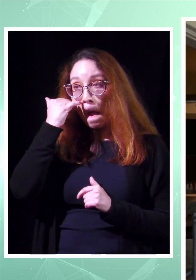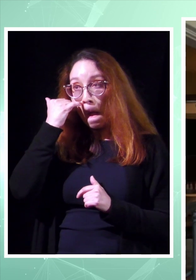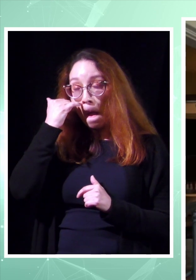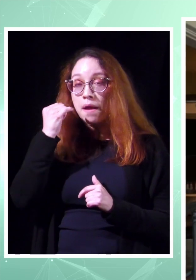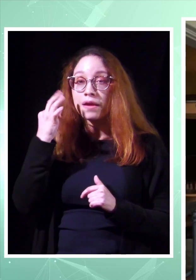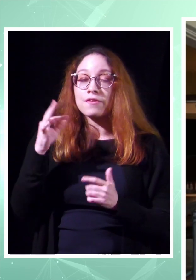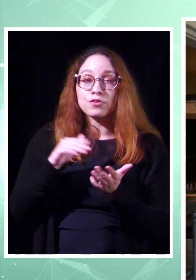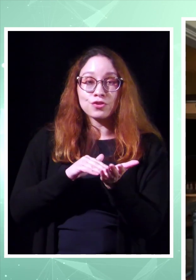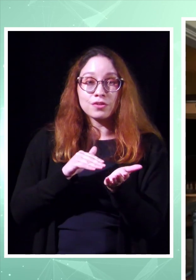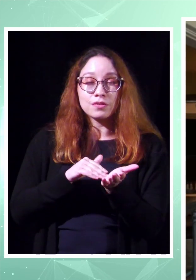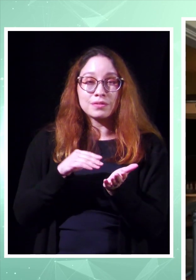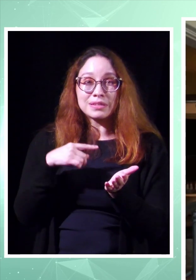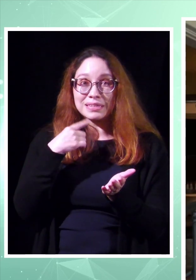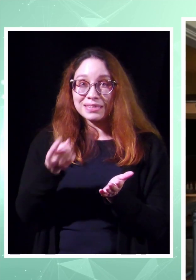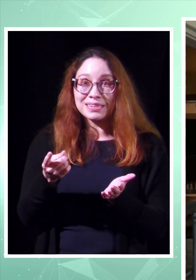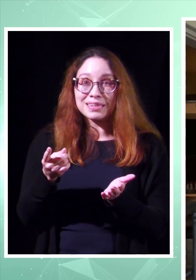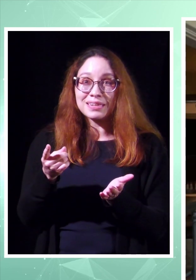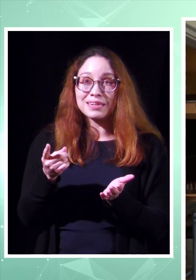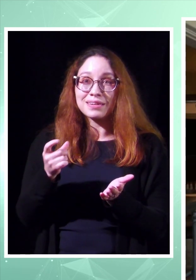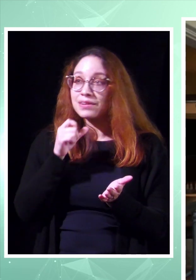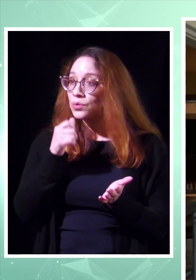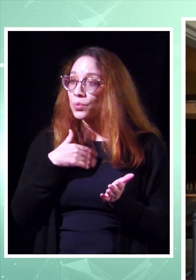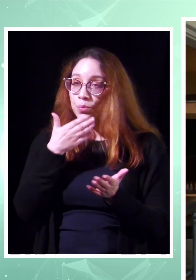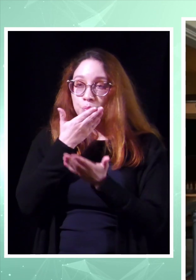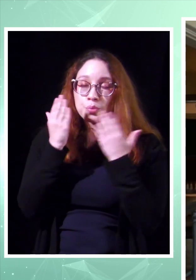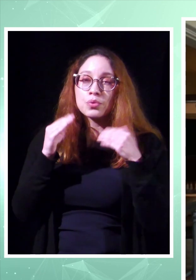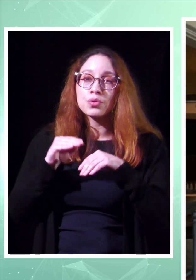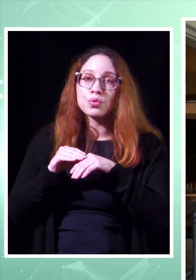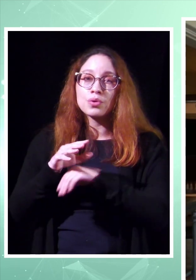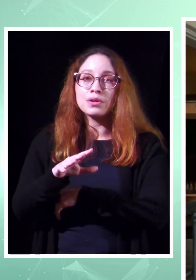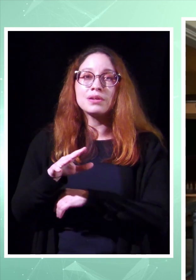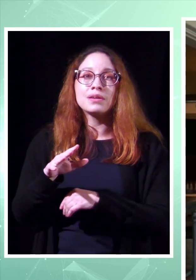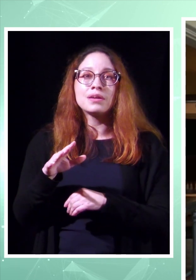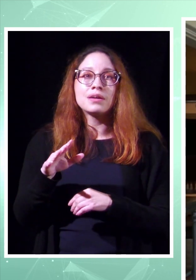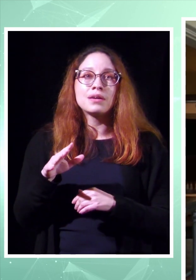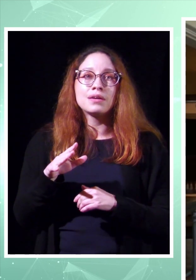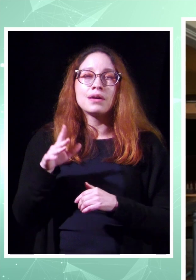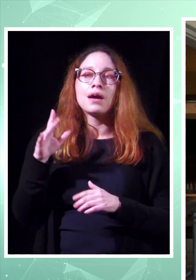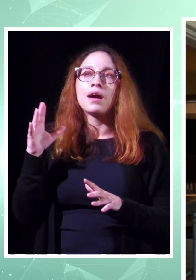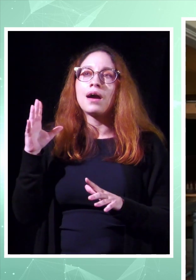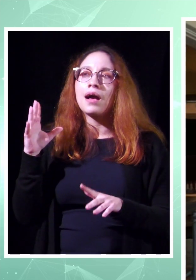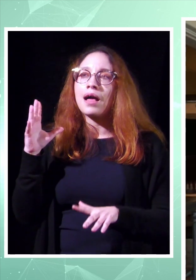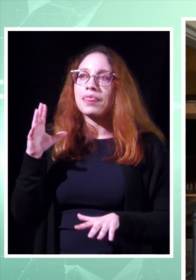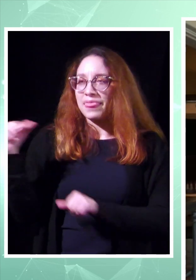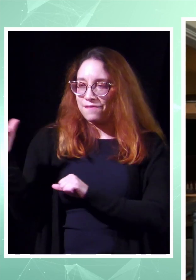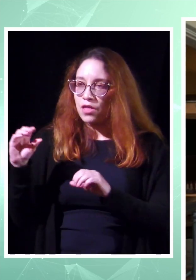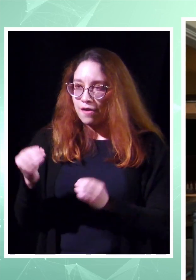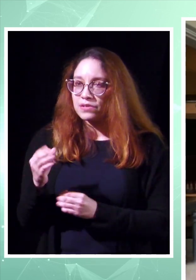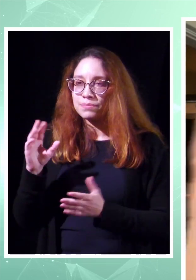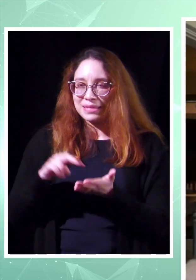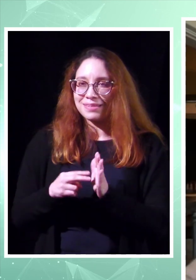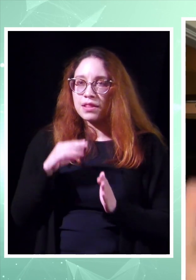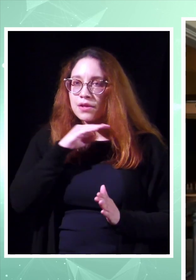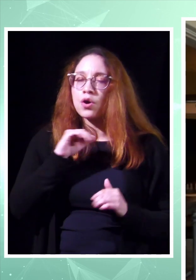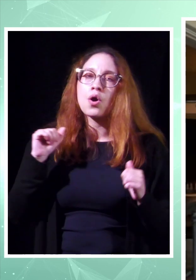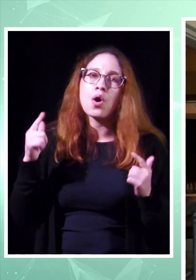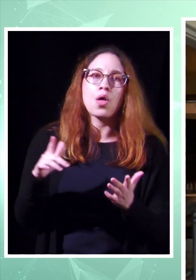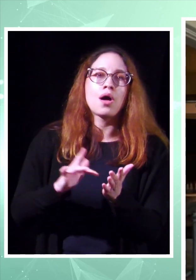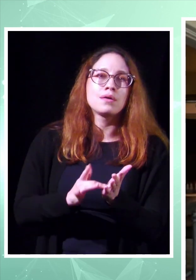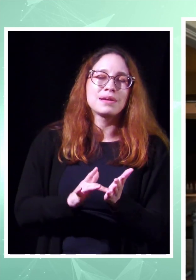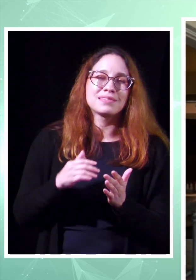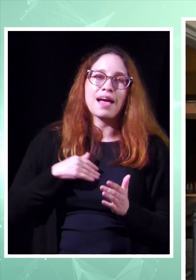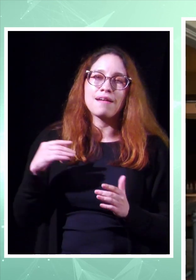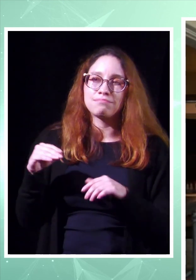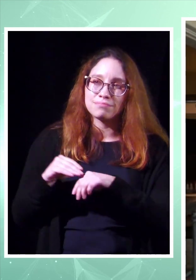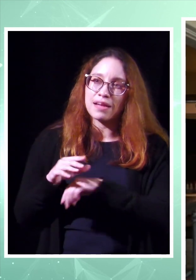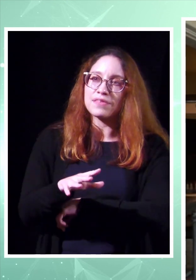if a doctor ever tells you that a drug doesn't have side effects, simply stand up and walk out of the office, because they're lying, because all medicines have side